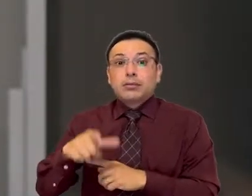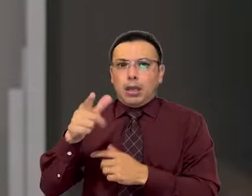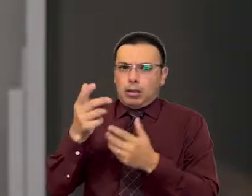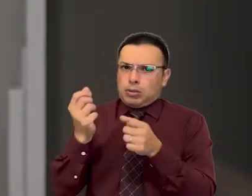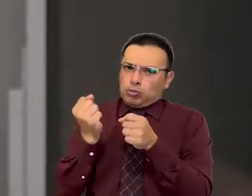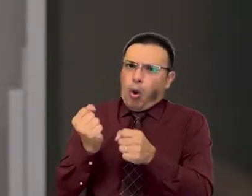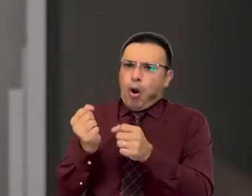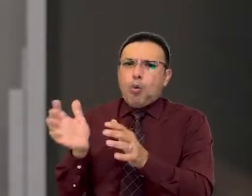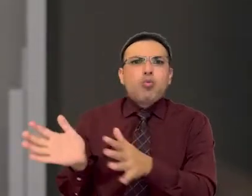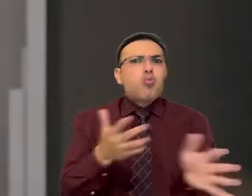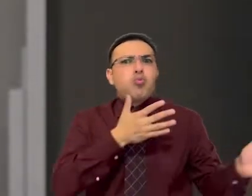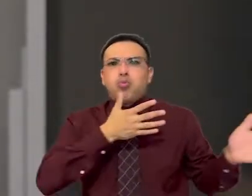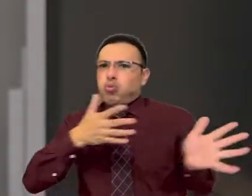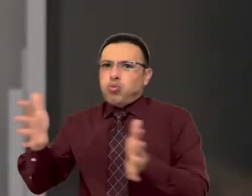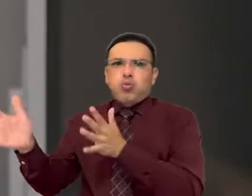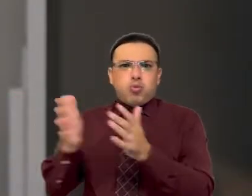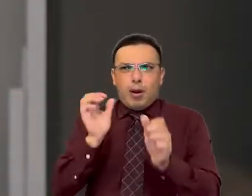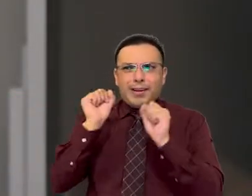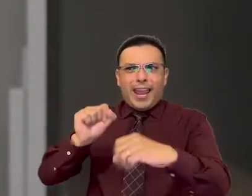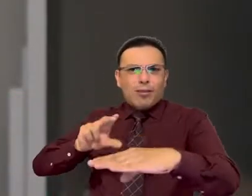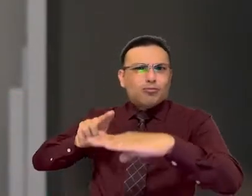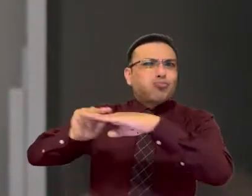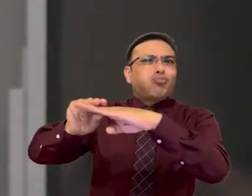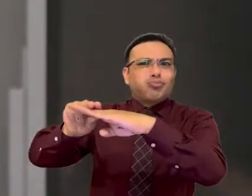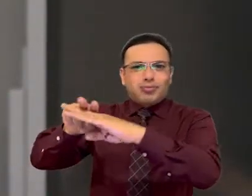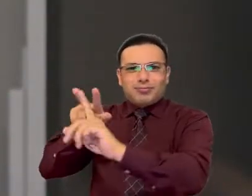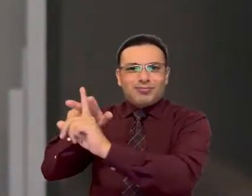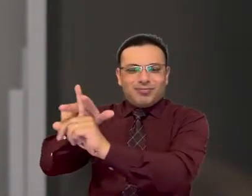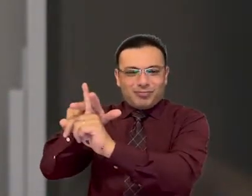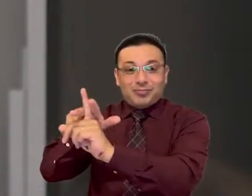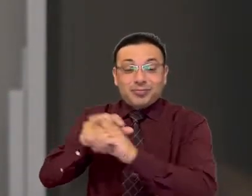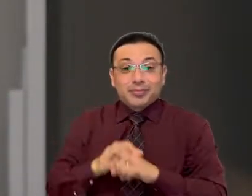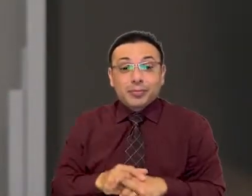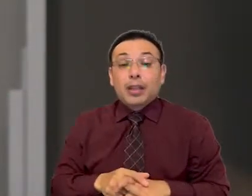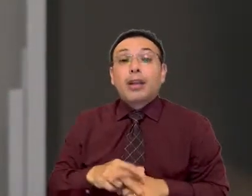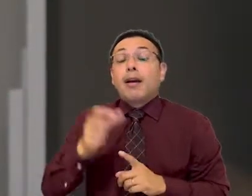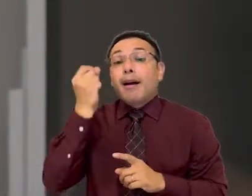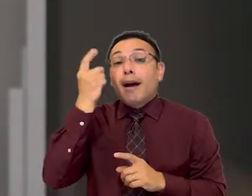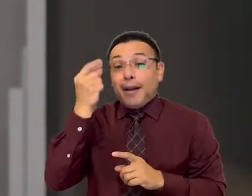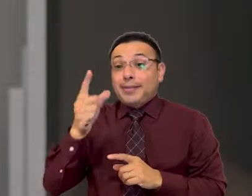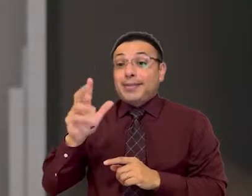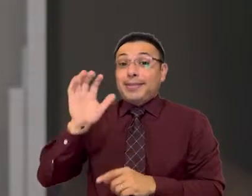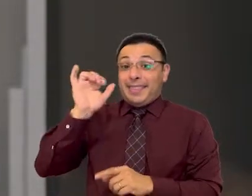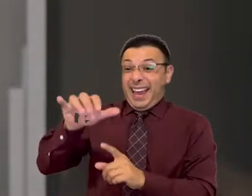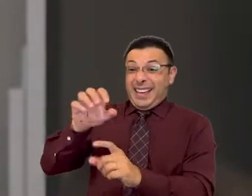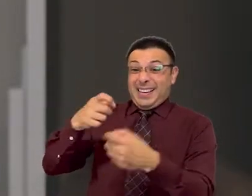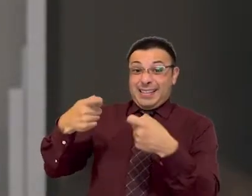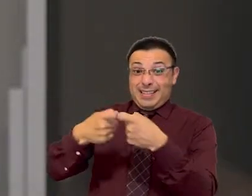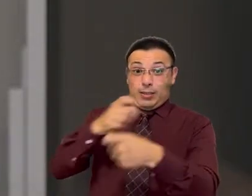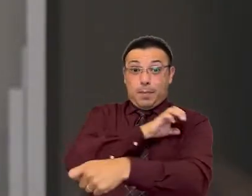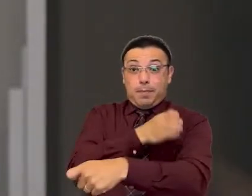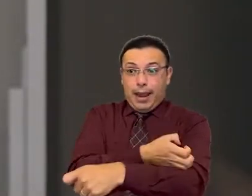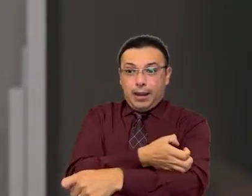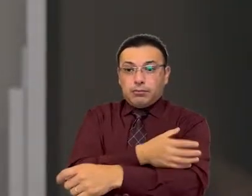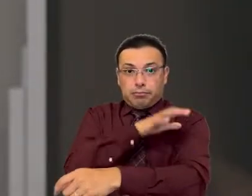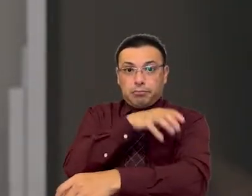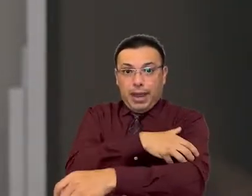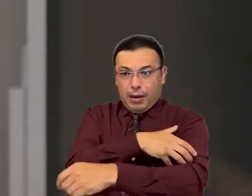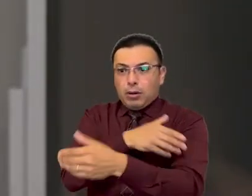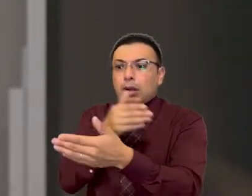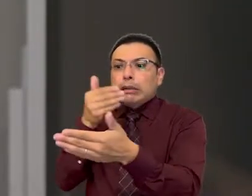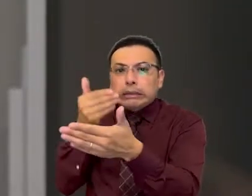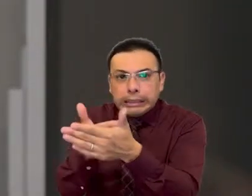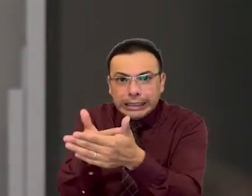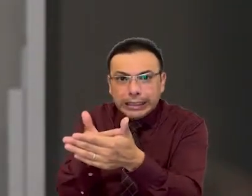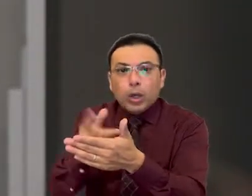resources. Importantly, offshore wind provides energy where and when we need it. So it's close to population areas,